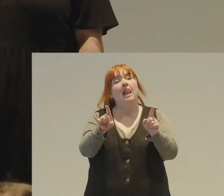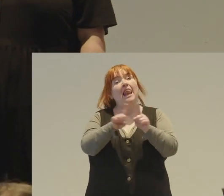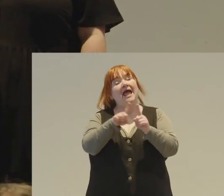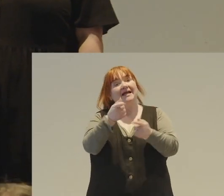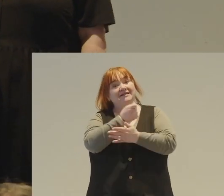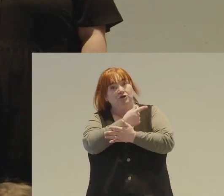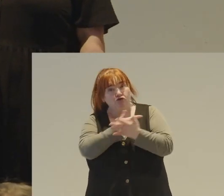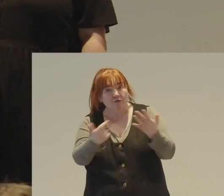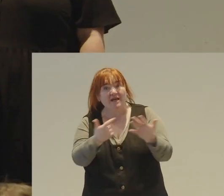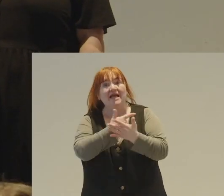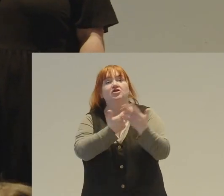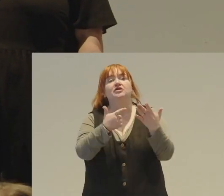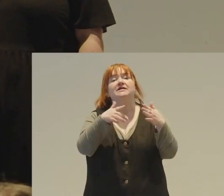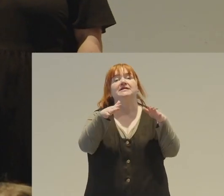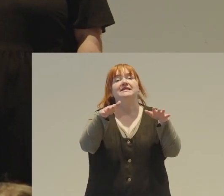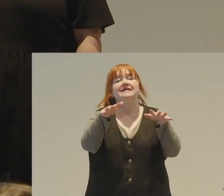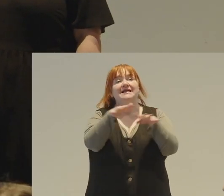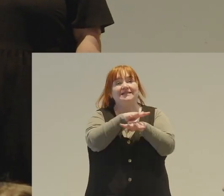intersectionality, and